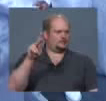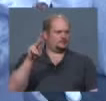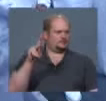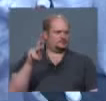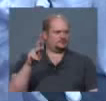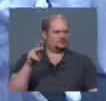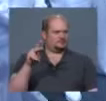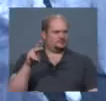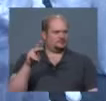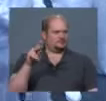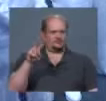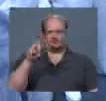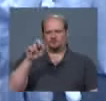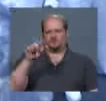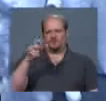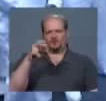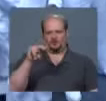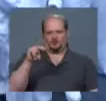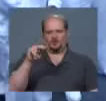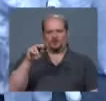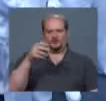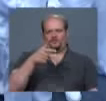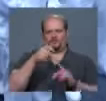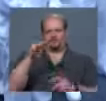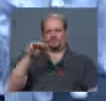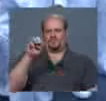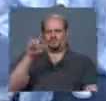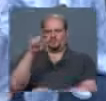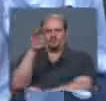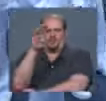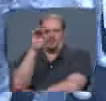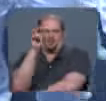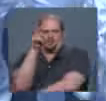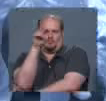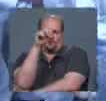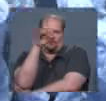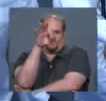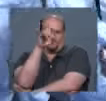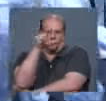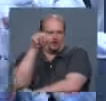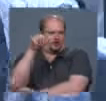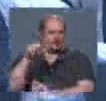Petty Officer First Class Vaughn. I'm from Melbourne, Florida.